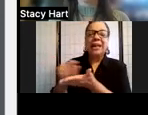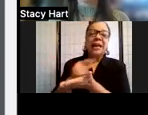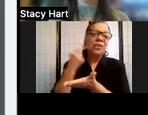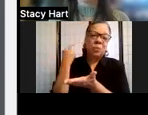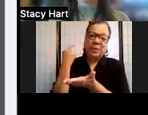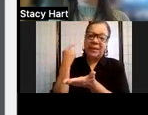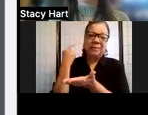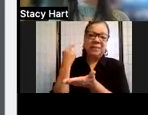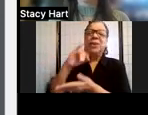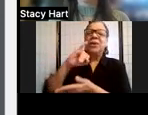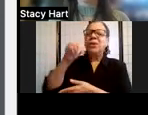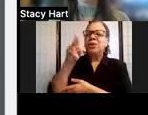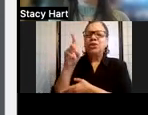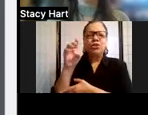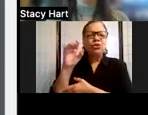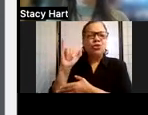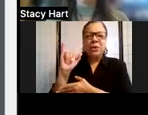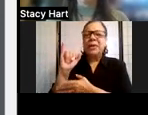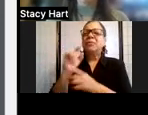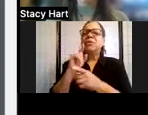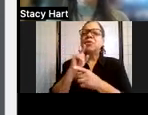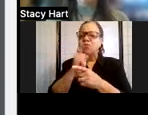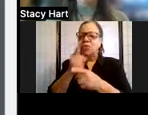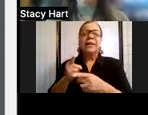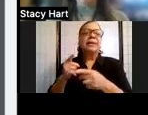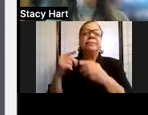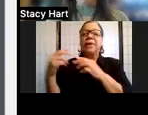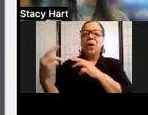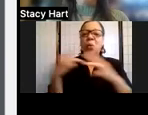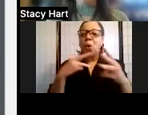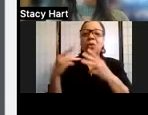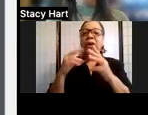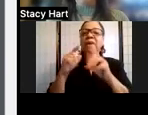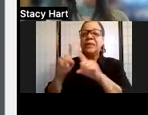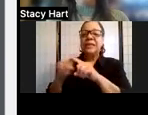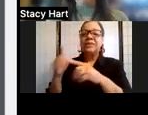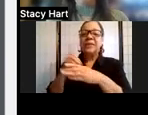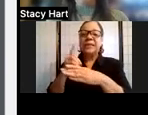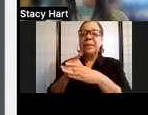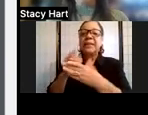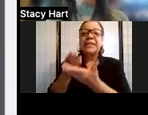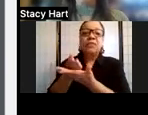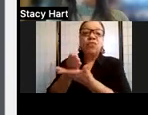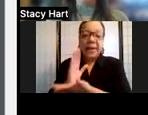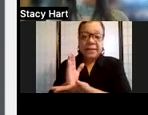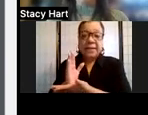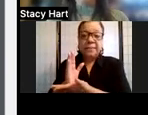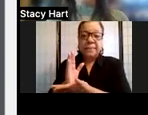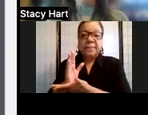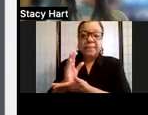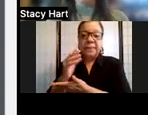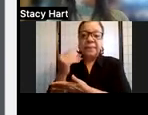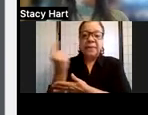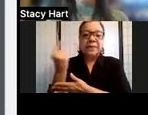Judy was a warrior at the forefront of major disability rights. Yes, Melissa. I got asked most in Italy when I was losing